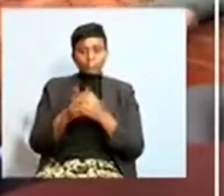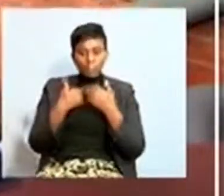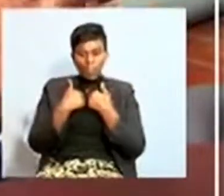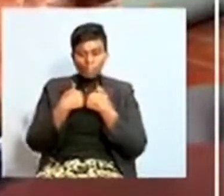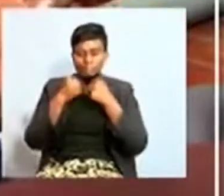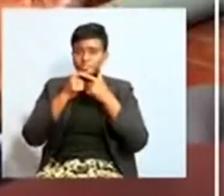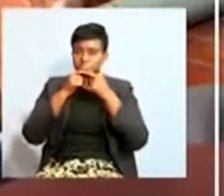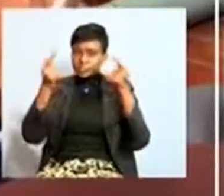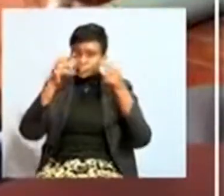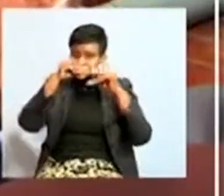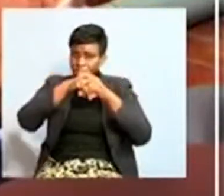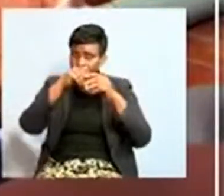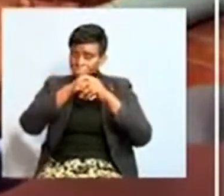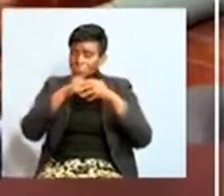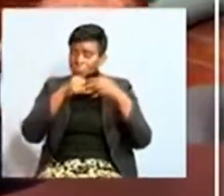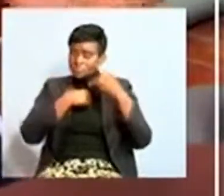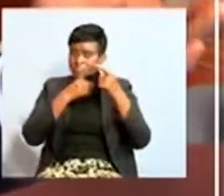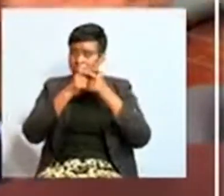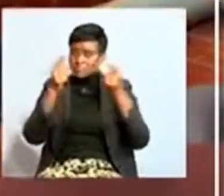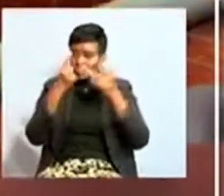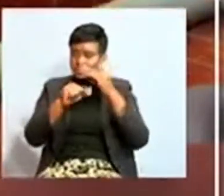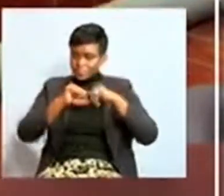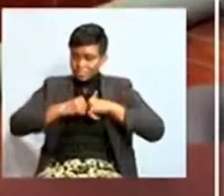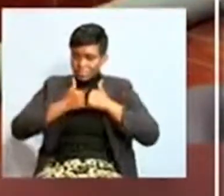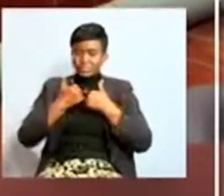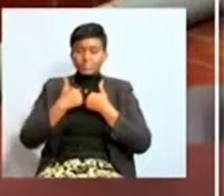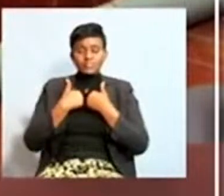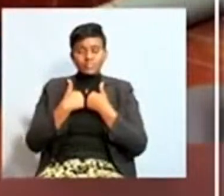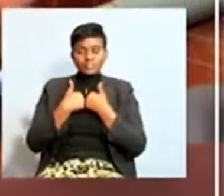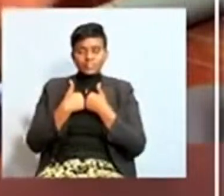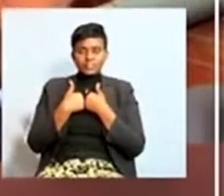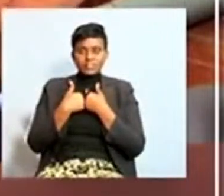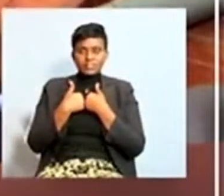great insight of what we have